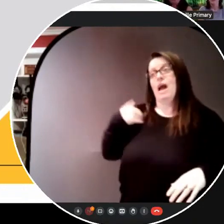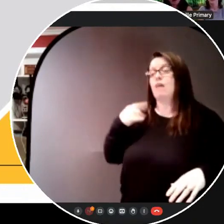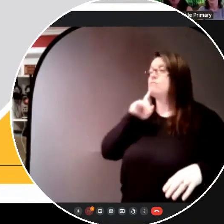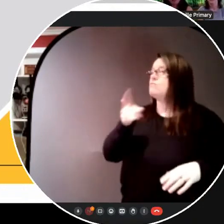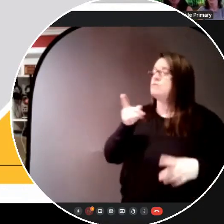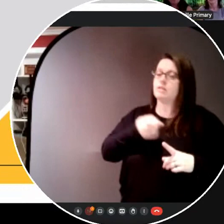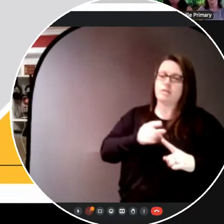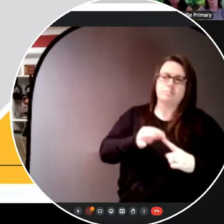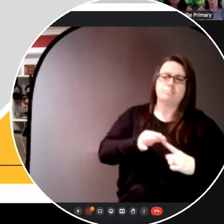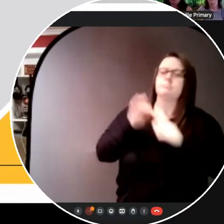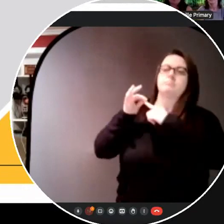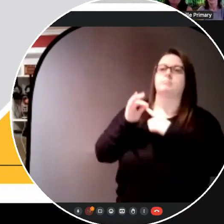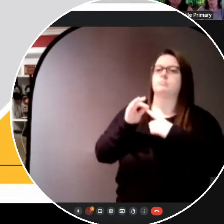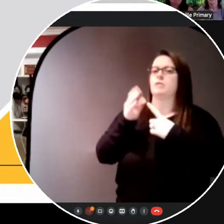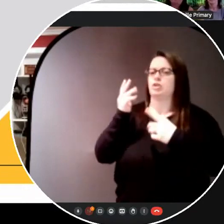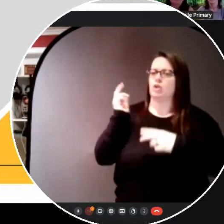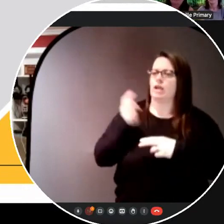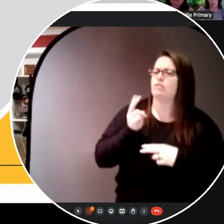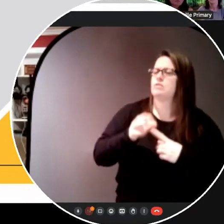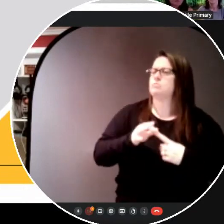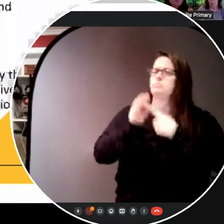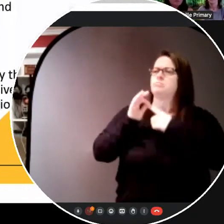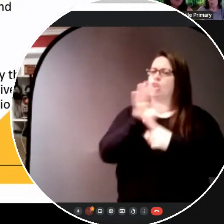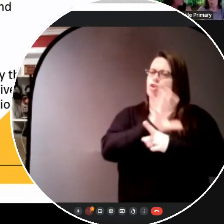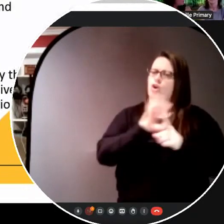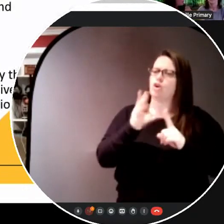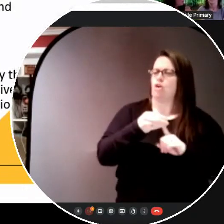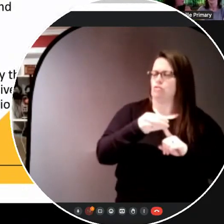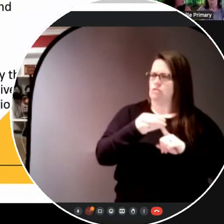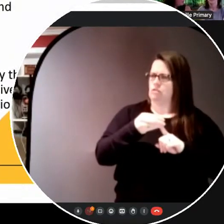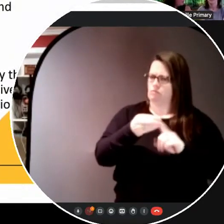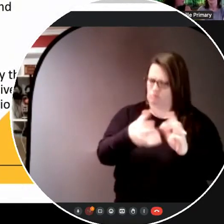requires the offering of this programming.